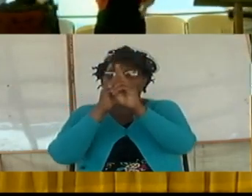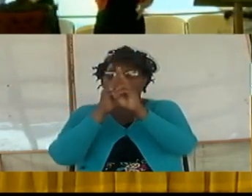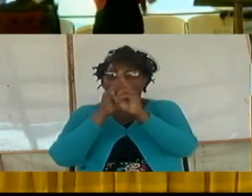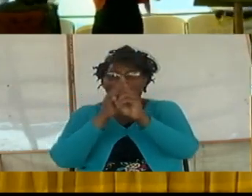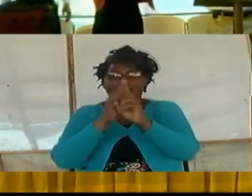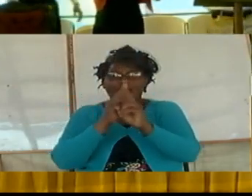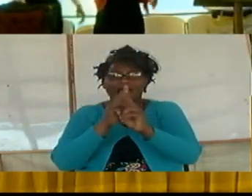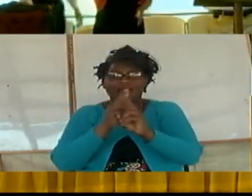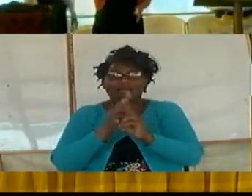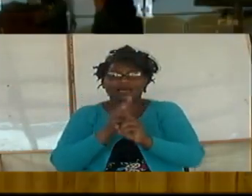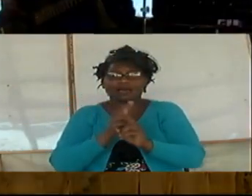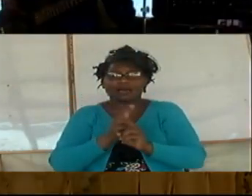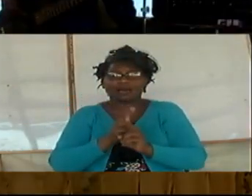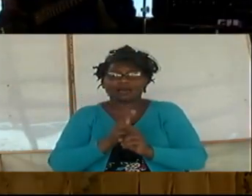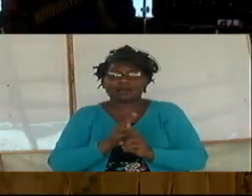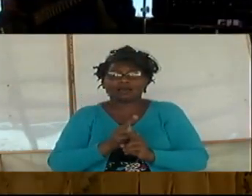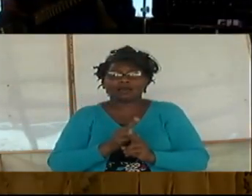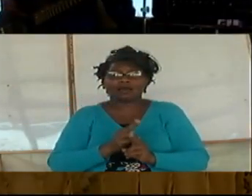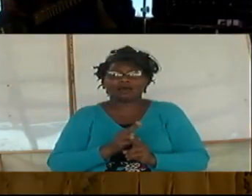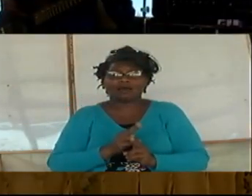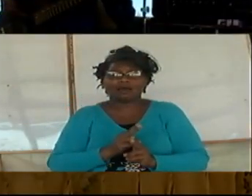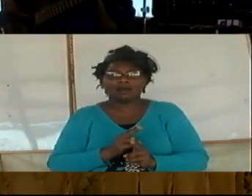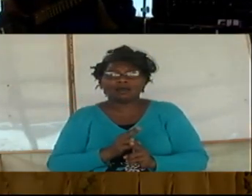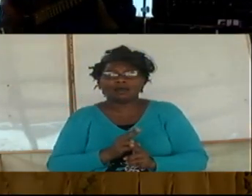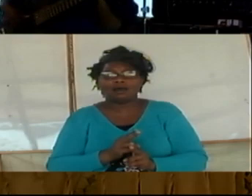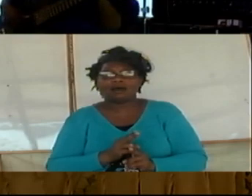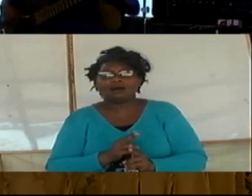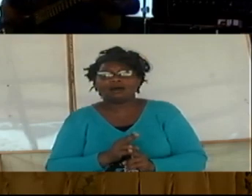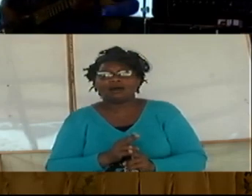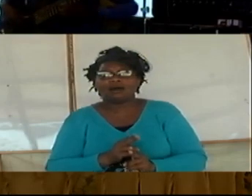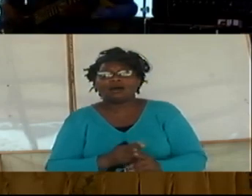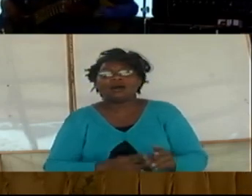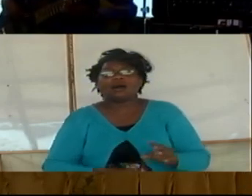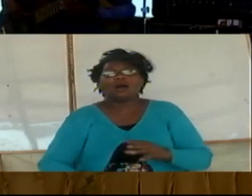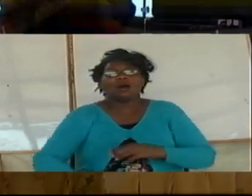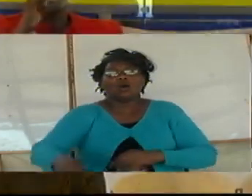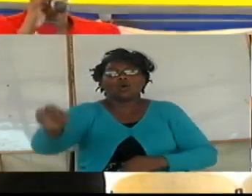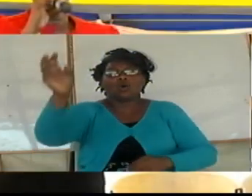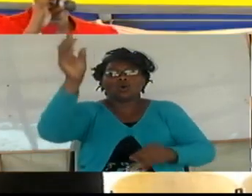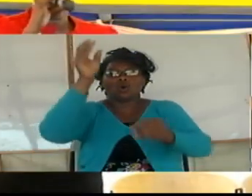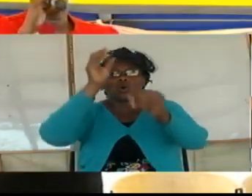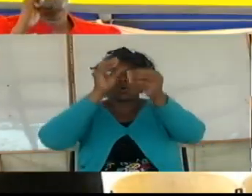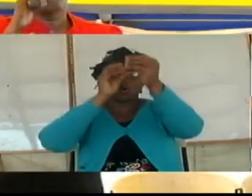Hosanna. I feel it. I feel like lifting him up again. Say, oh, Hosanna,